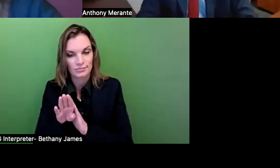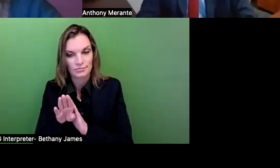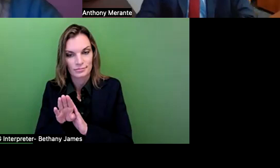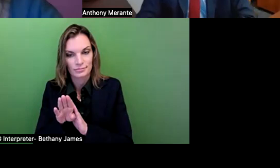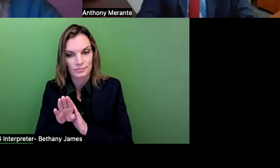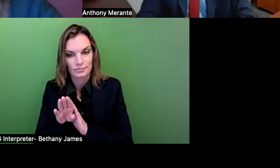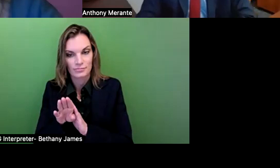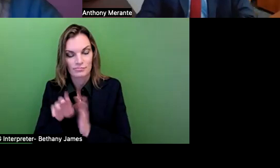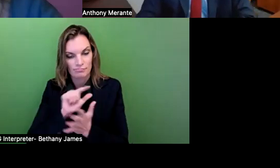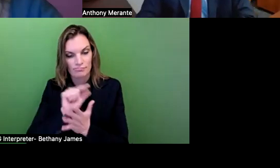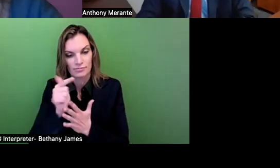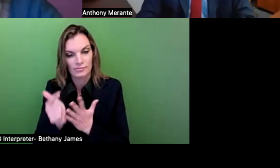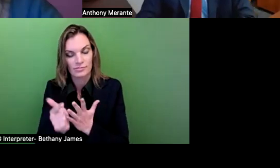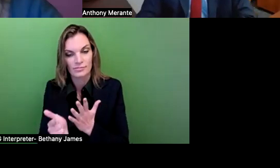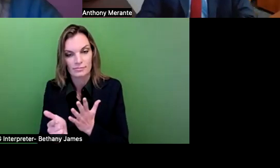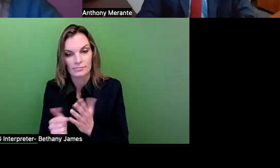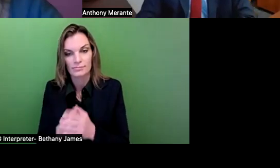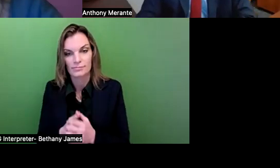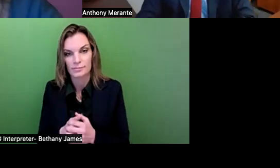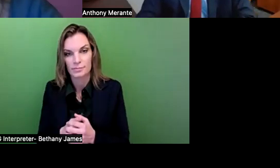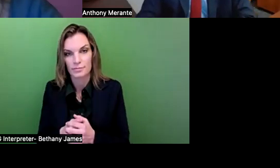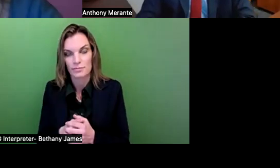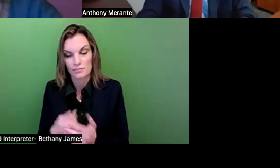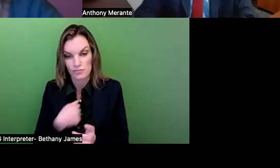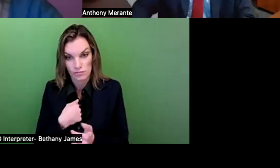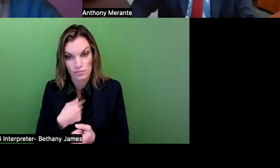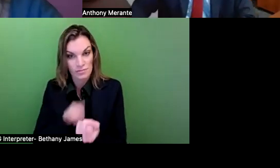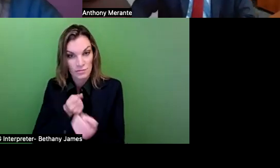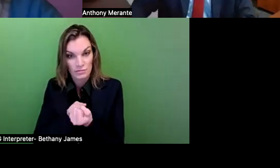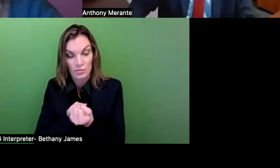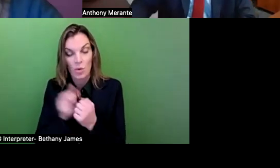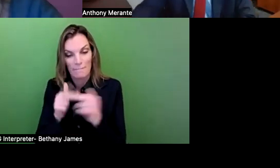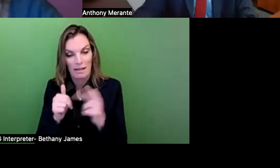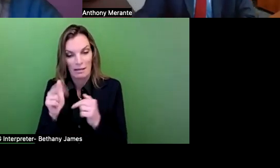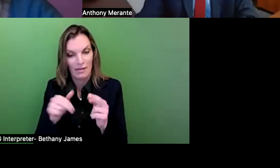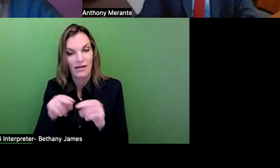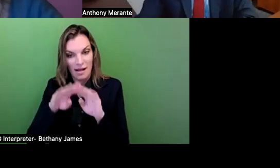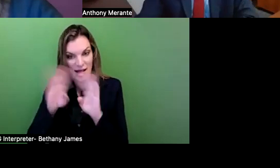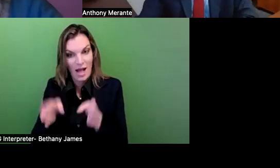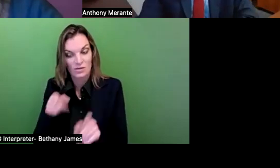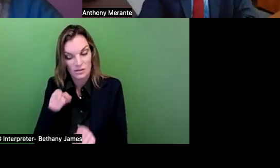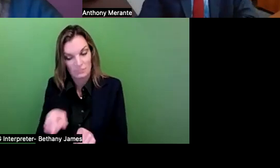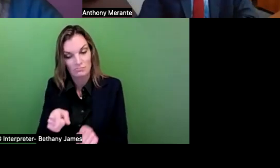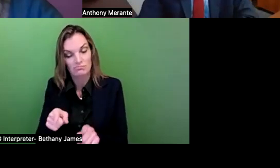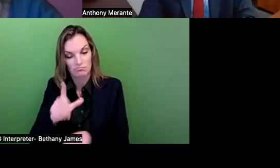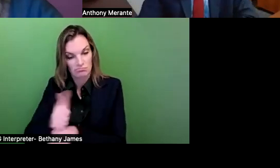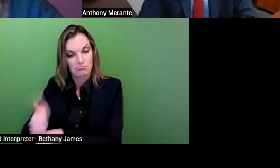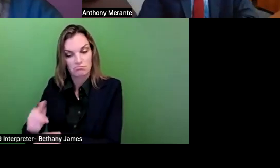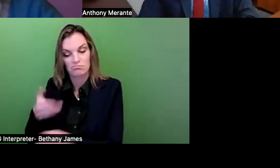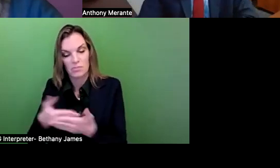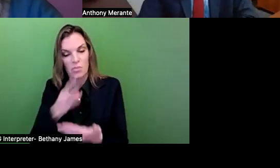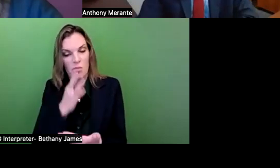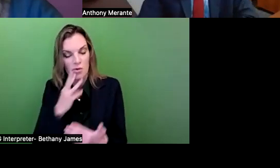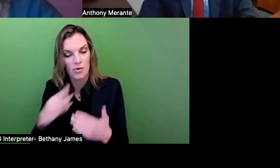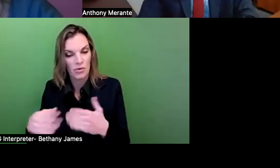build what we built on our water's edge. I support building housing on our water's edge, but at the same time, I want a couple